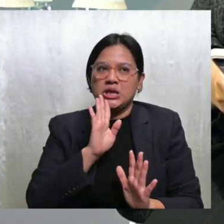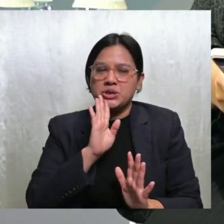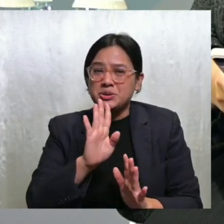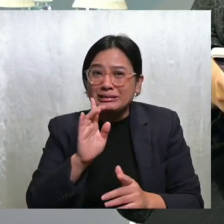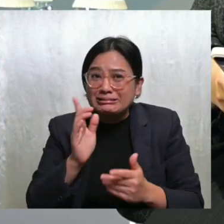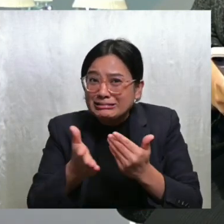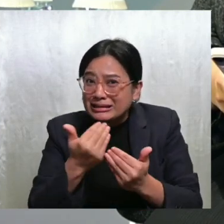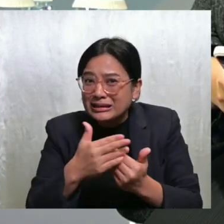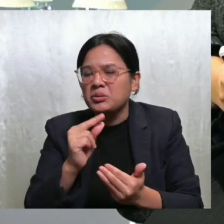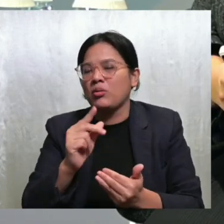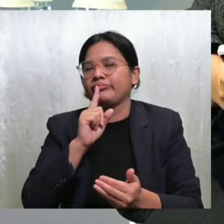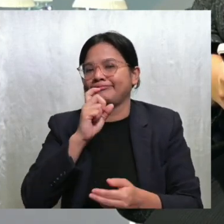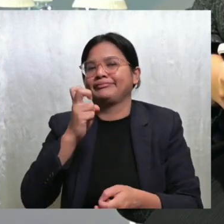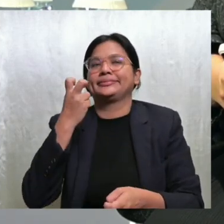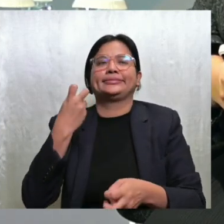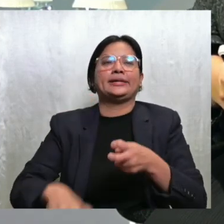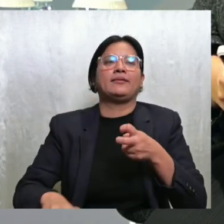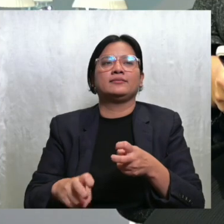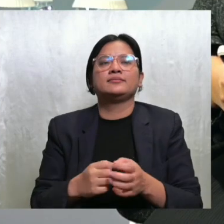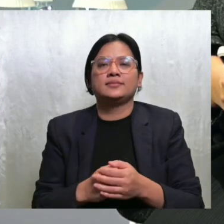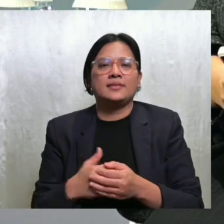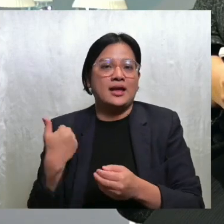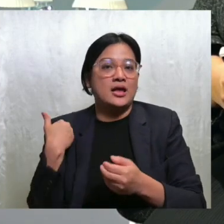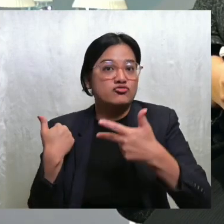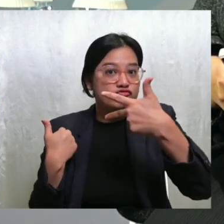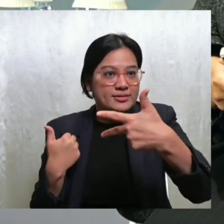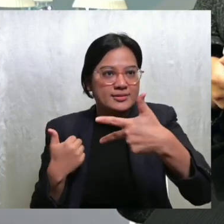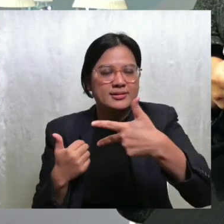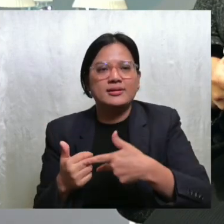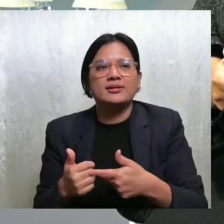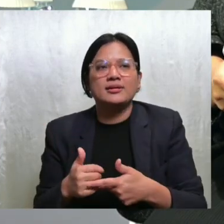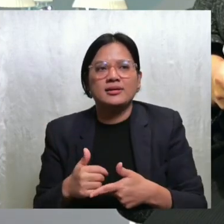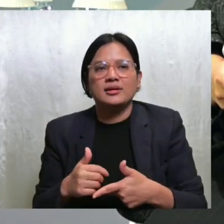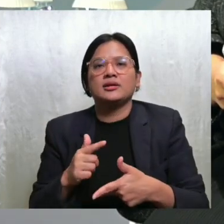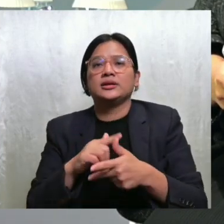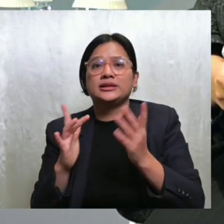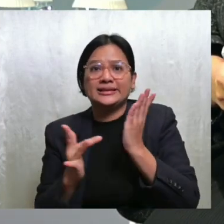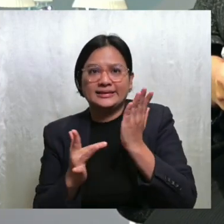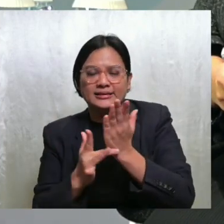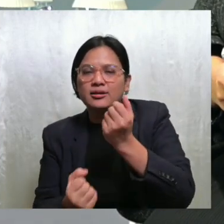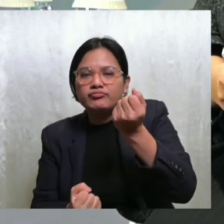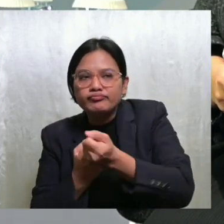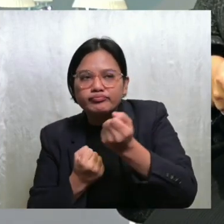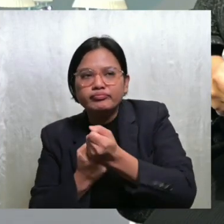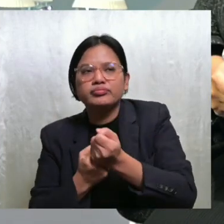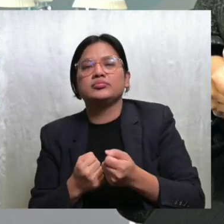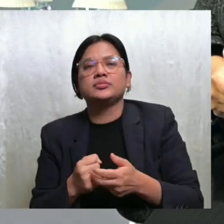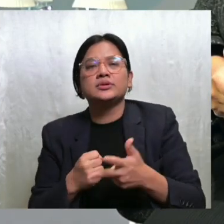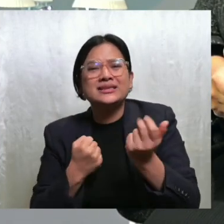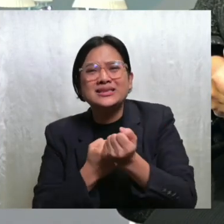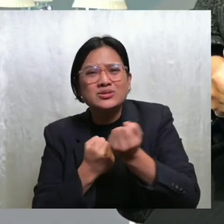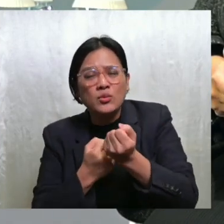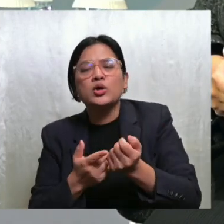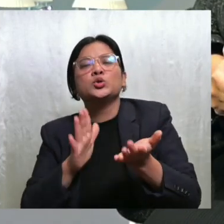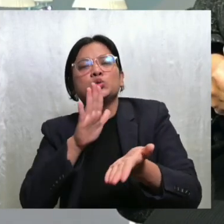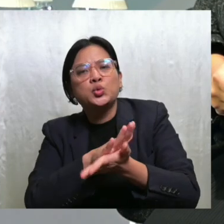of technology-enabled school, and the impact that we have received in the emerging markets is that